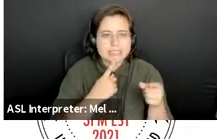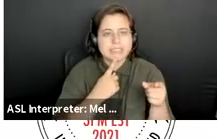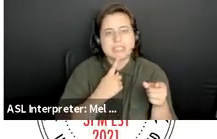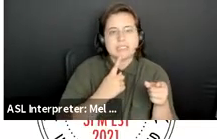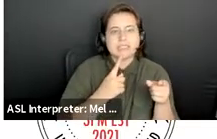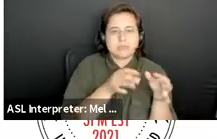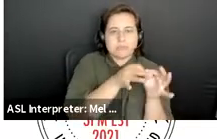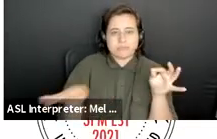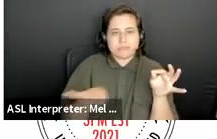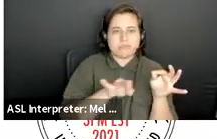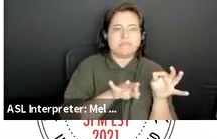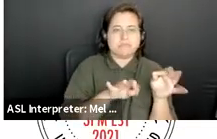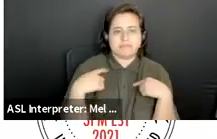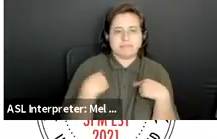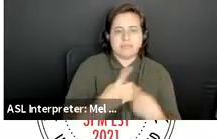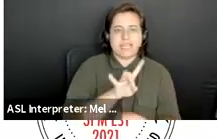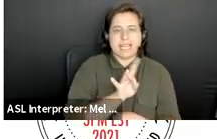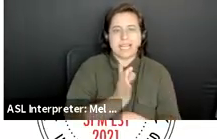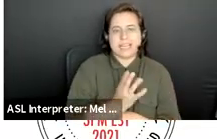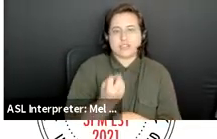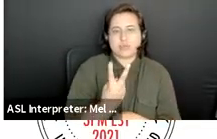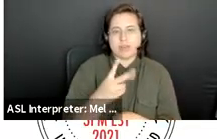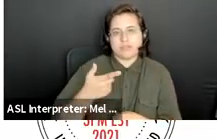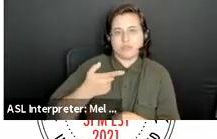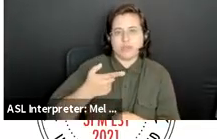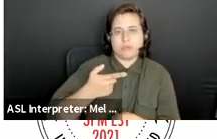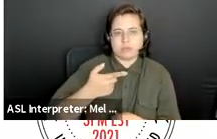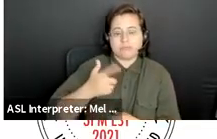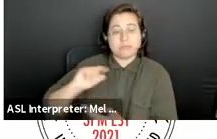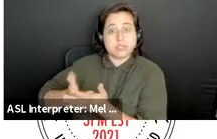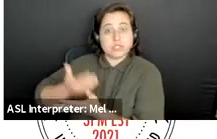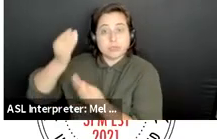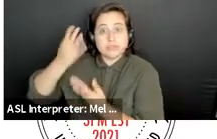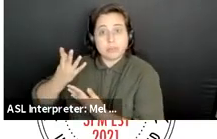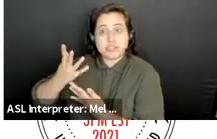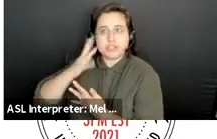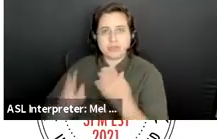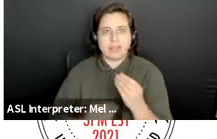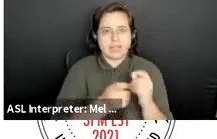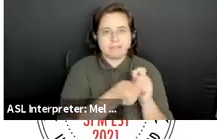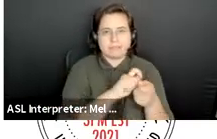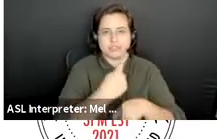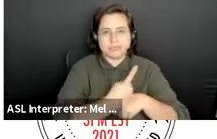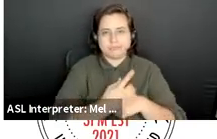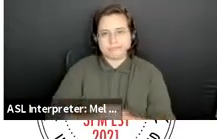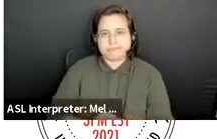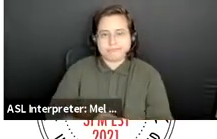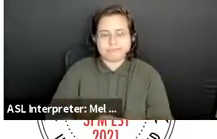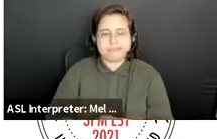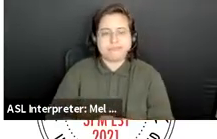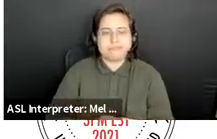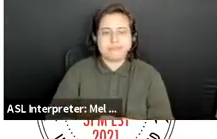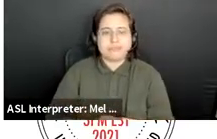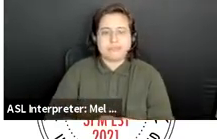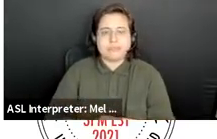as we have new information to add. And so any of the news that we have, as well as the